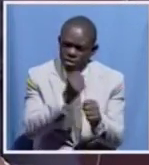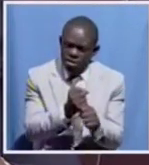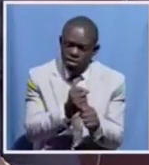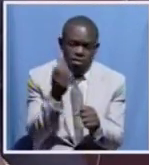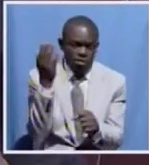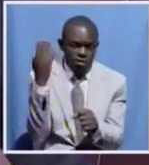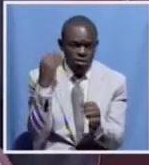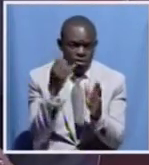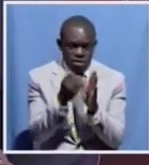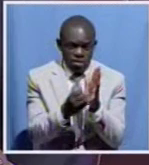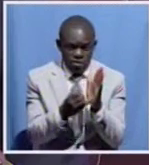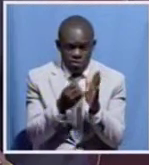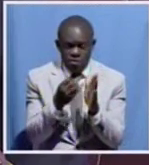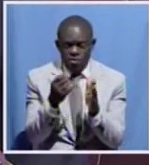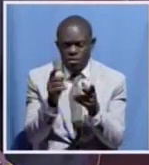meet in about September